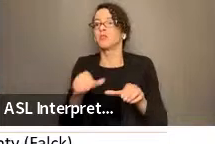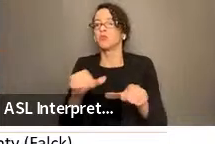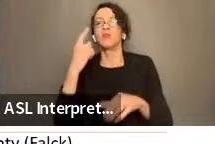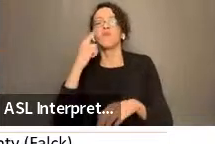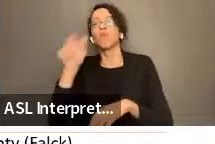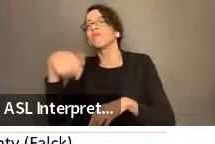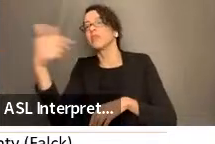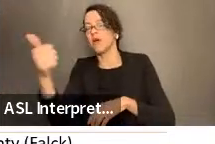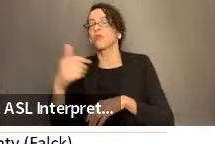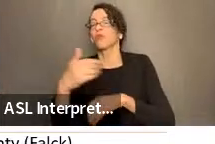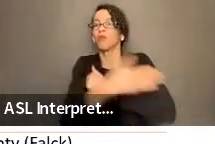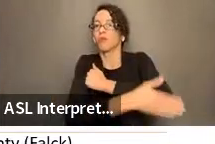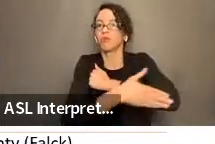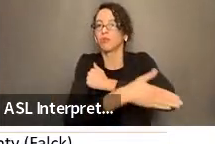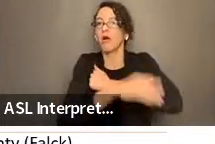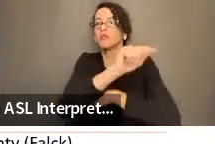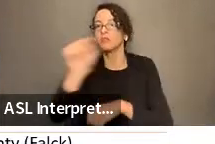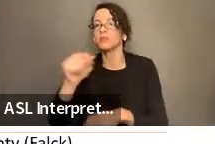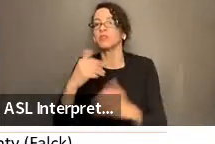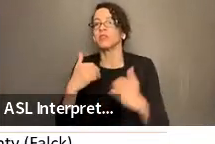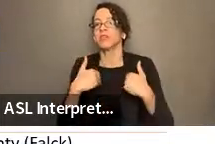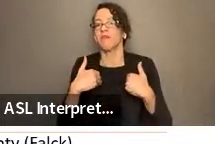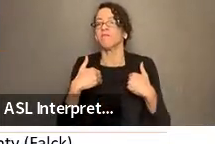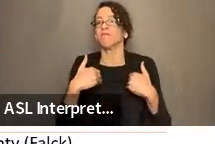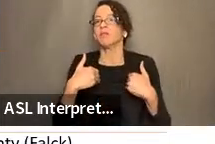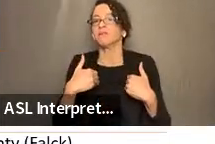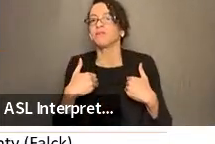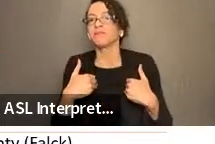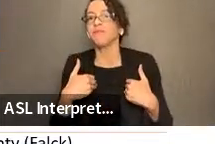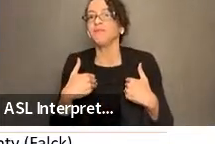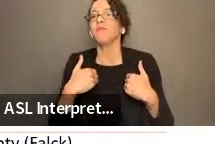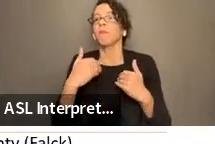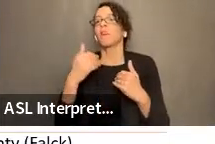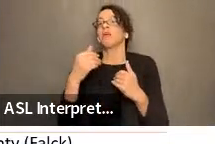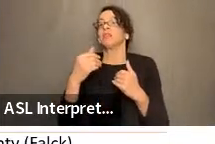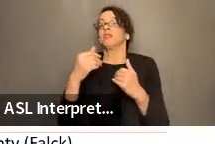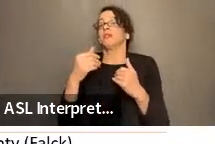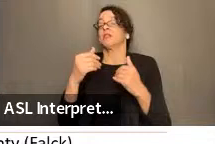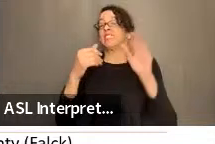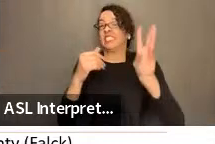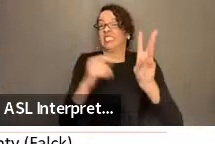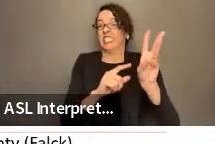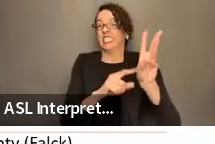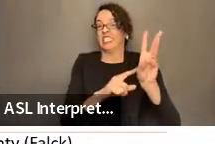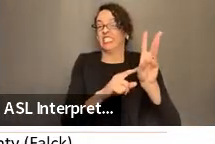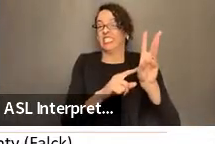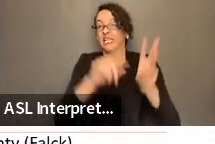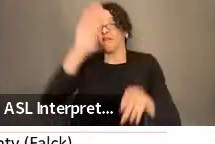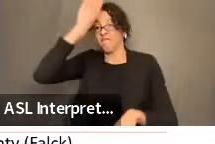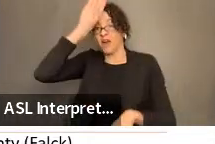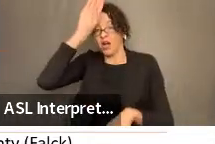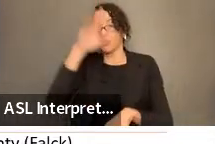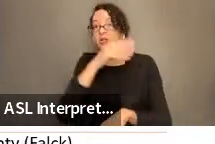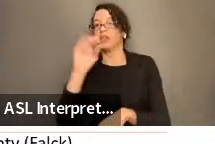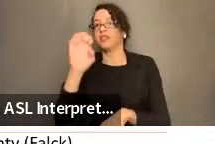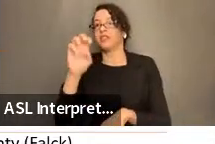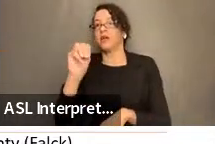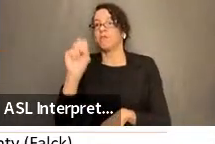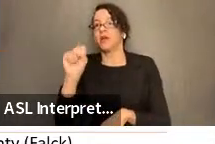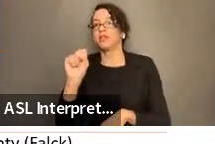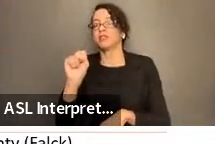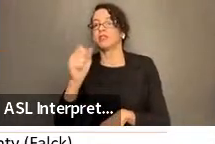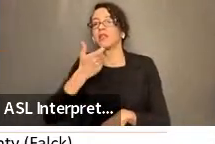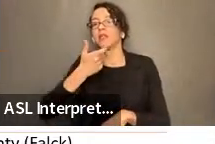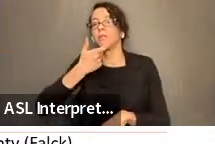emergency medical services dispatch centers. We have 10 fire departments, and those fire departments who are not